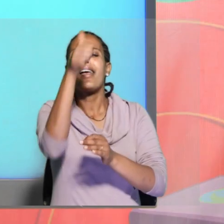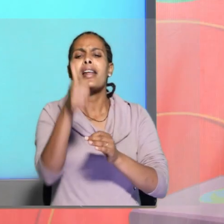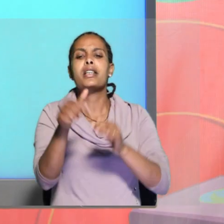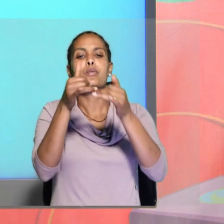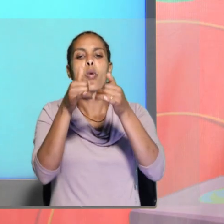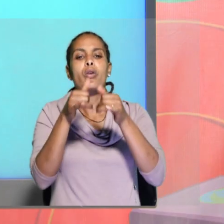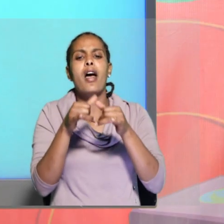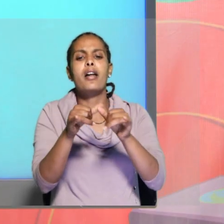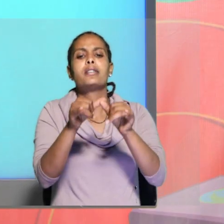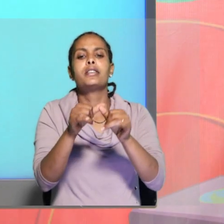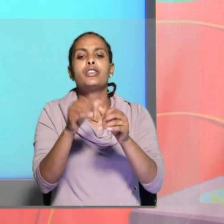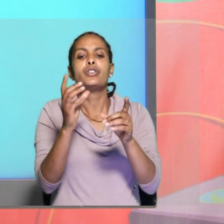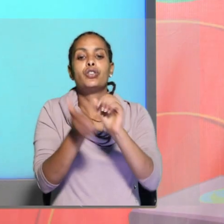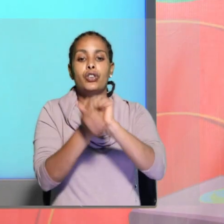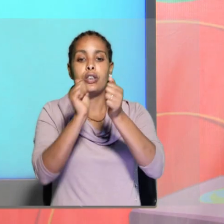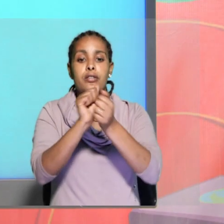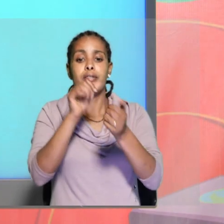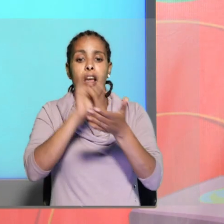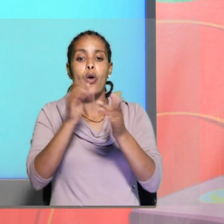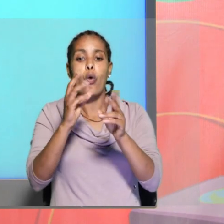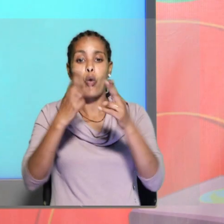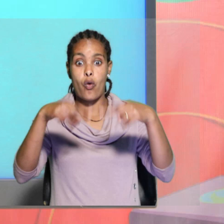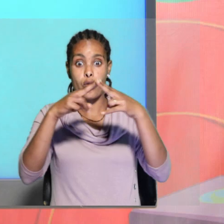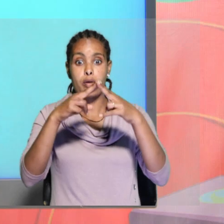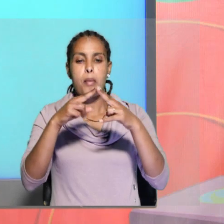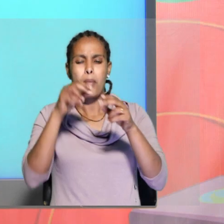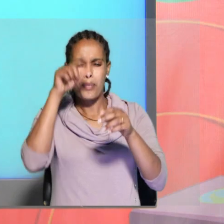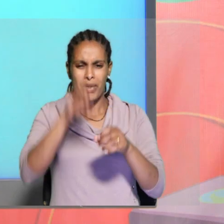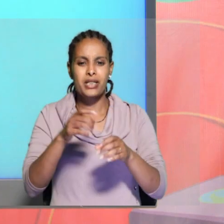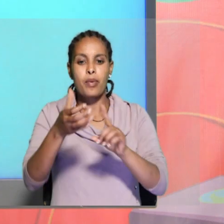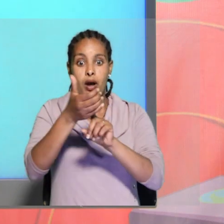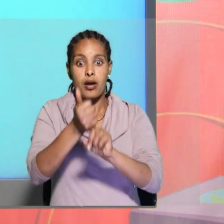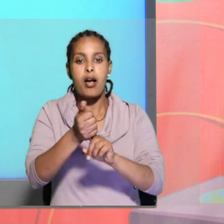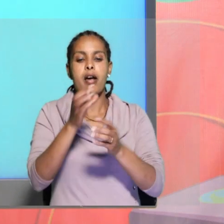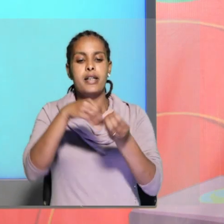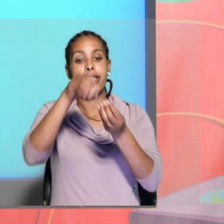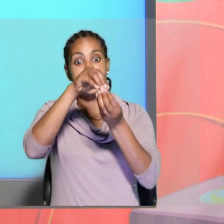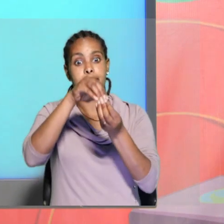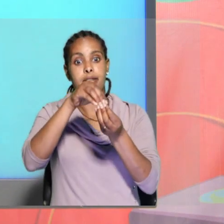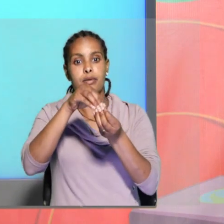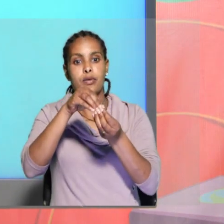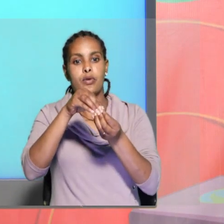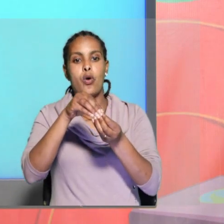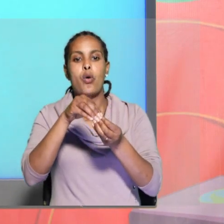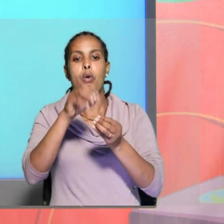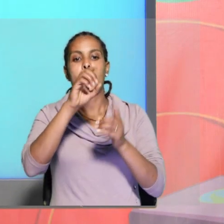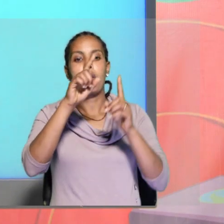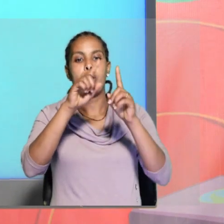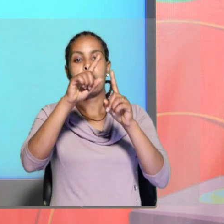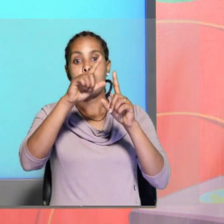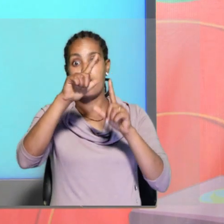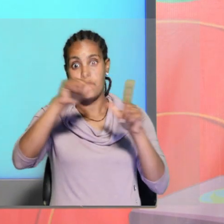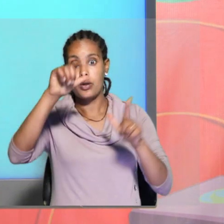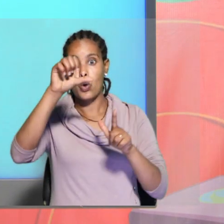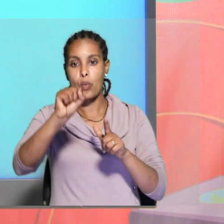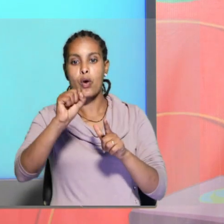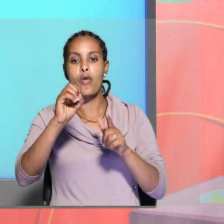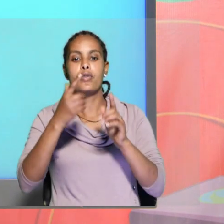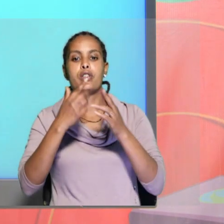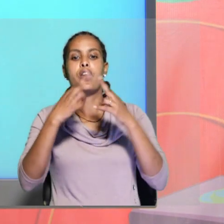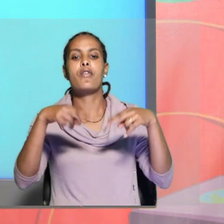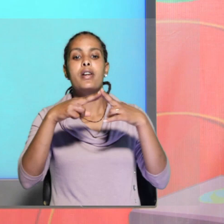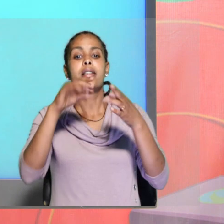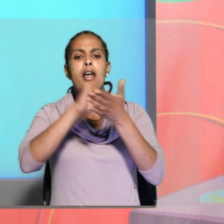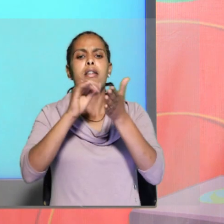spontaneous change that occurs in the universe must be accompanied by an increase in the entropy of the universe. That